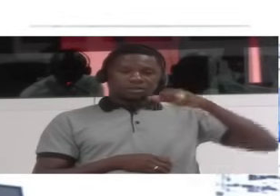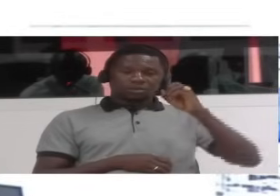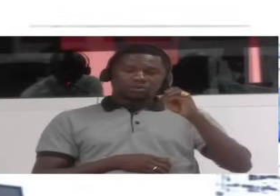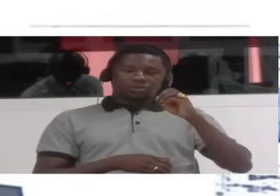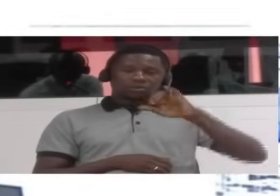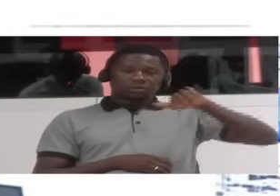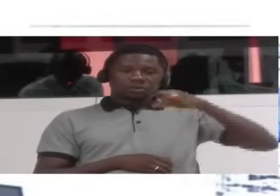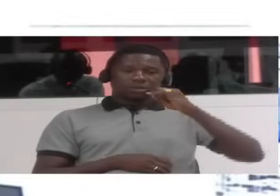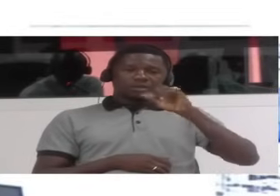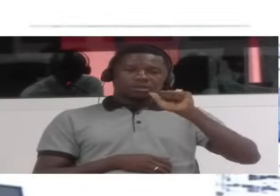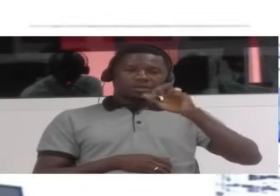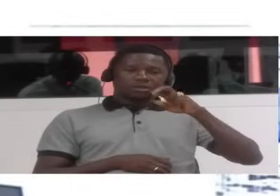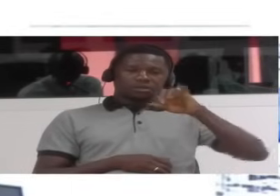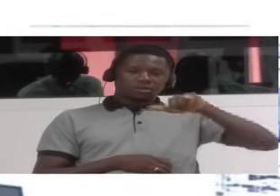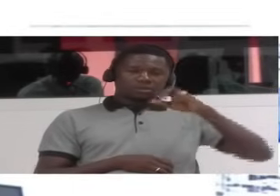Hitler,